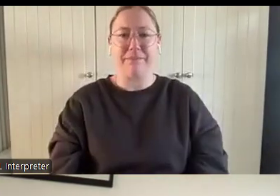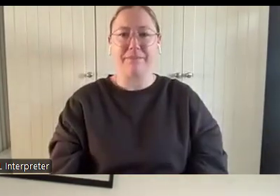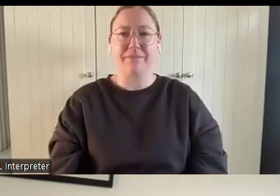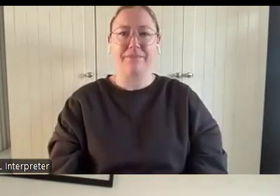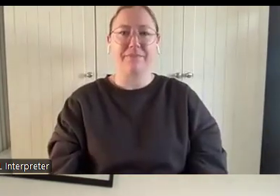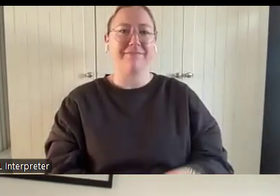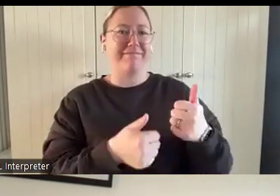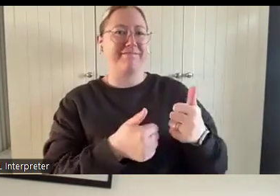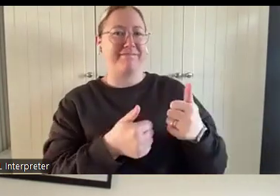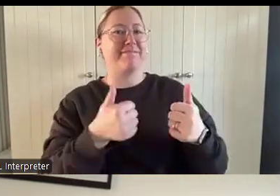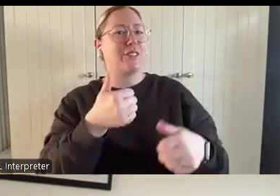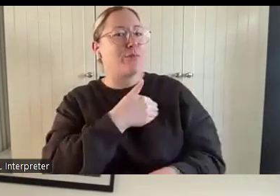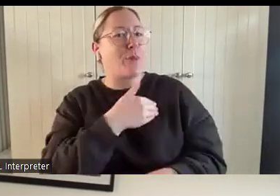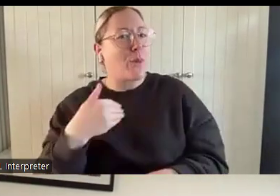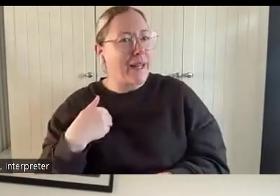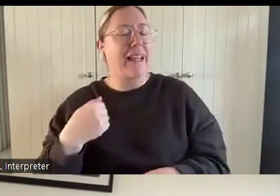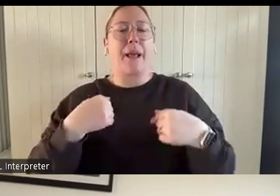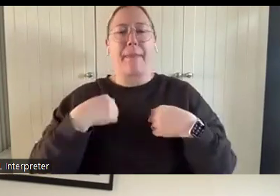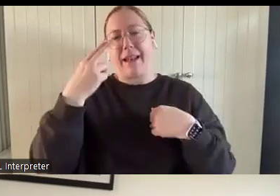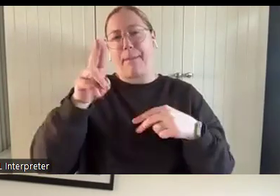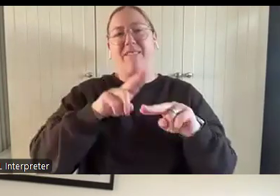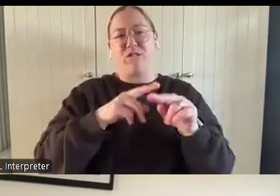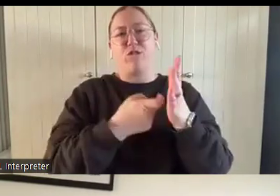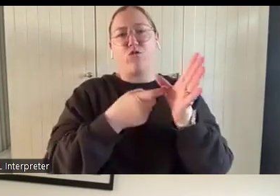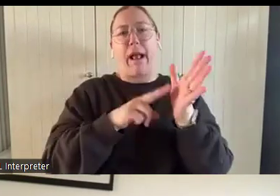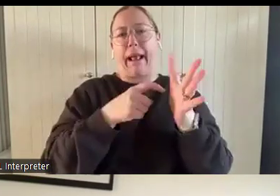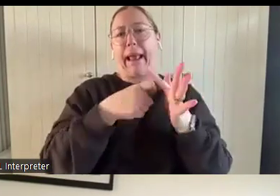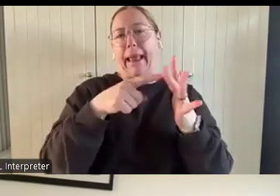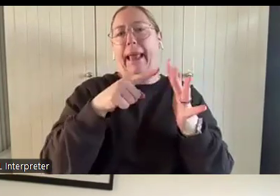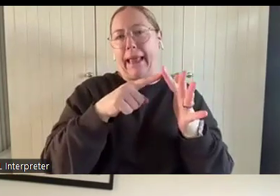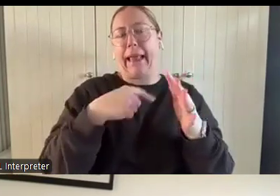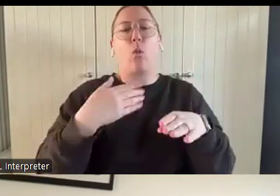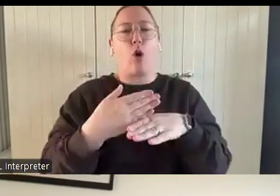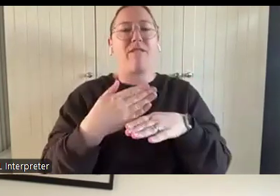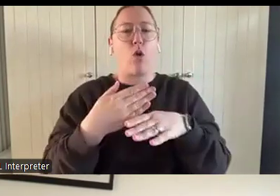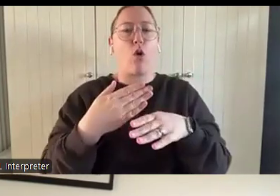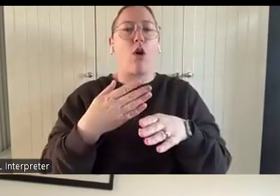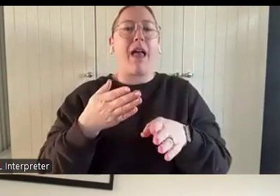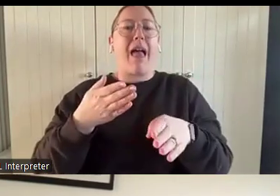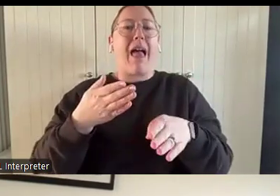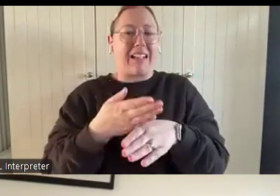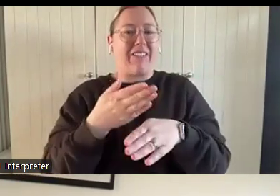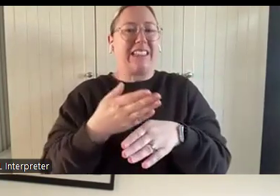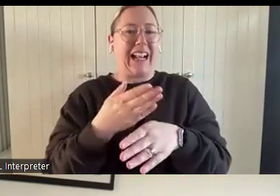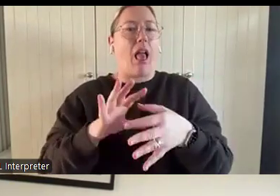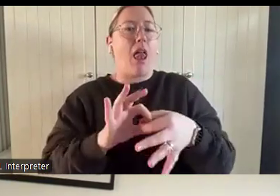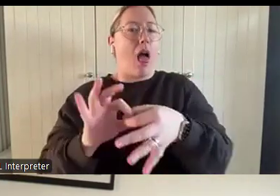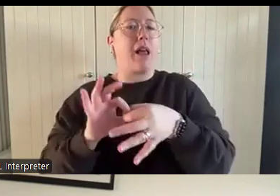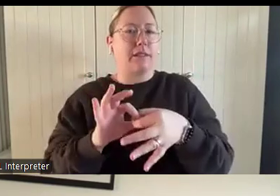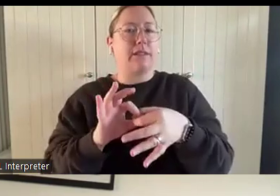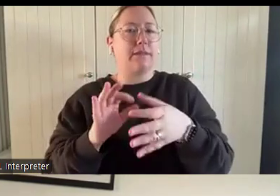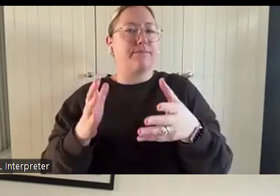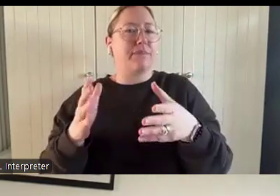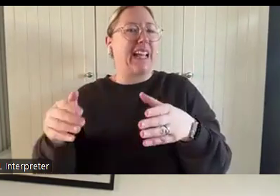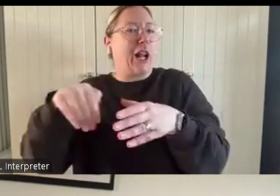Thanks. Yeah, good morning everybody. I'm Frankie and I work for Activity Alliance on the Include to Improve programme.